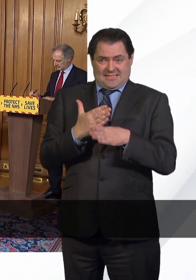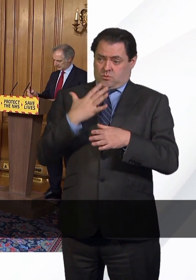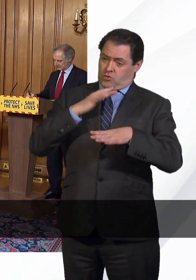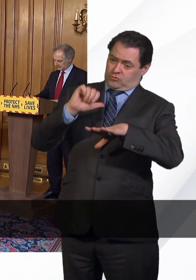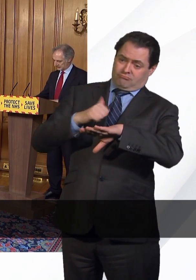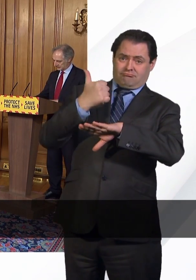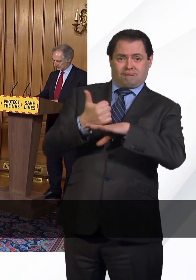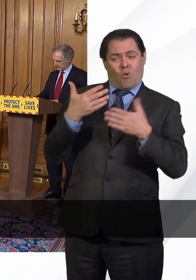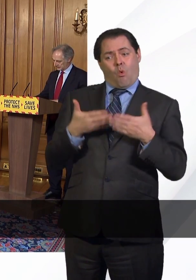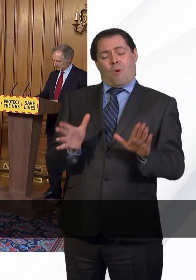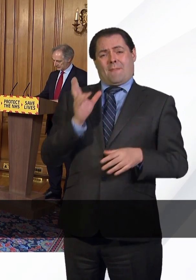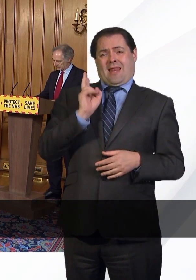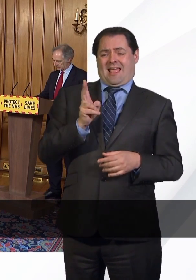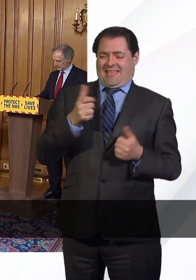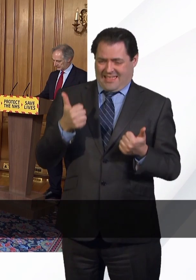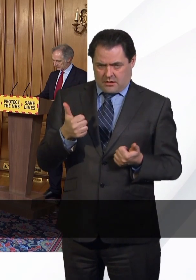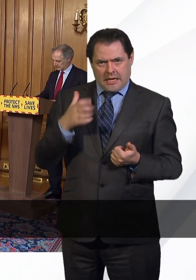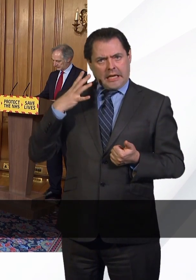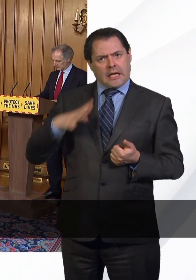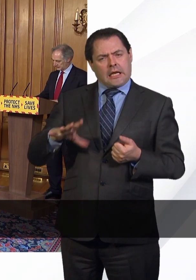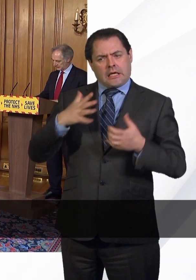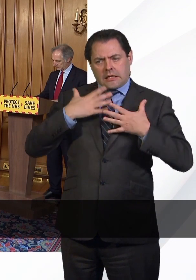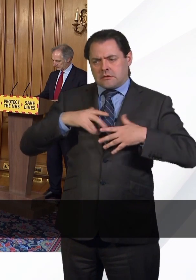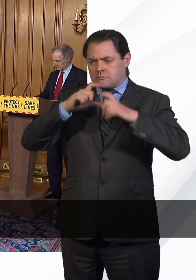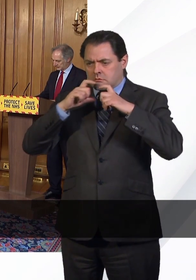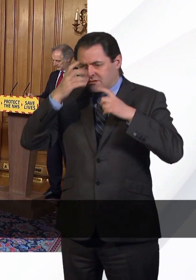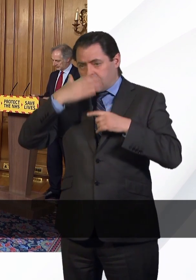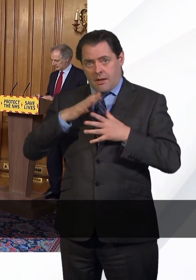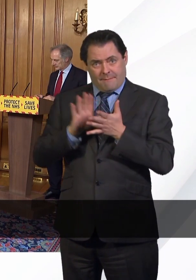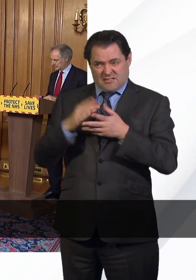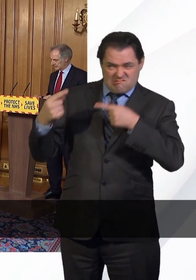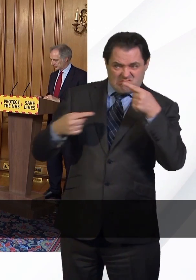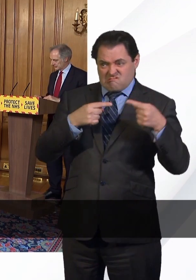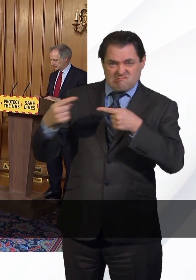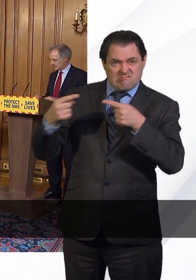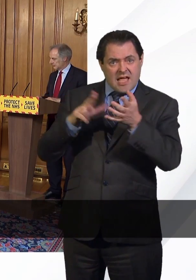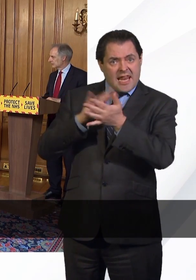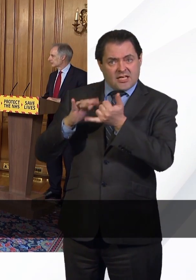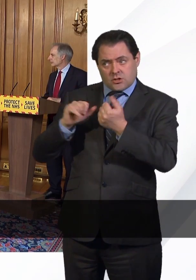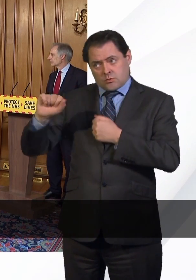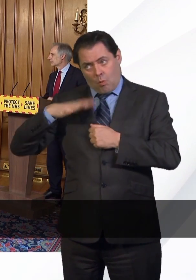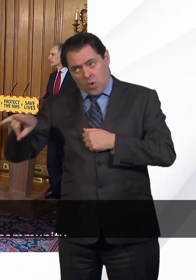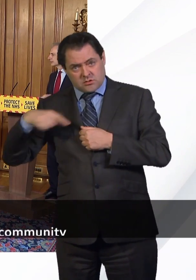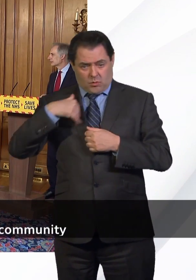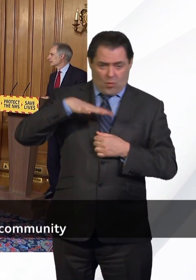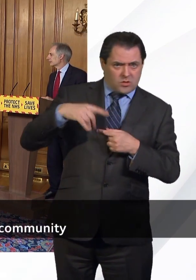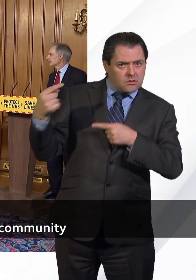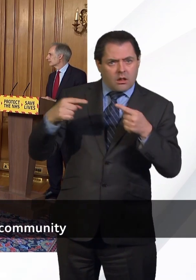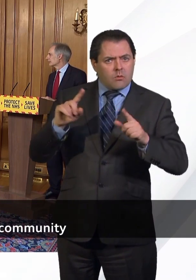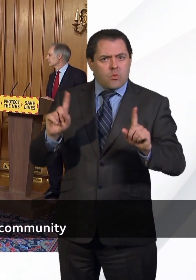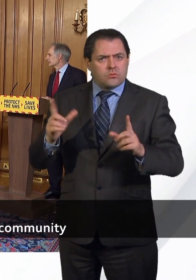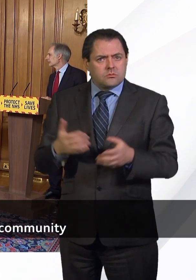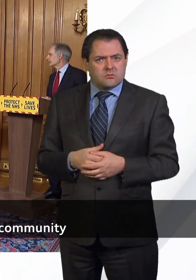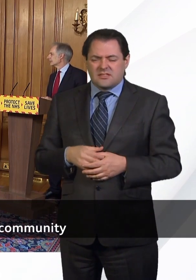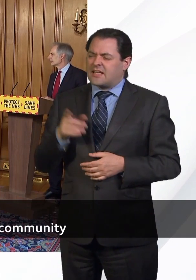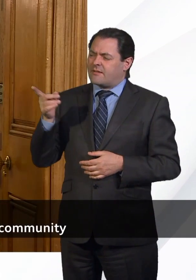we consider changes to the social distancing measures, the wider impact of changes